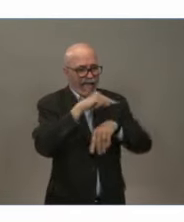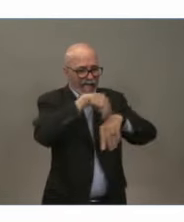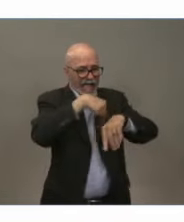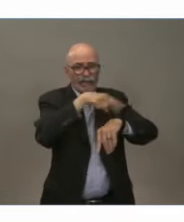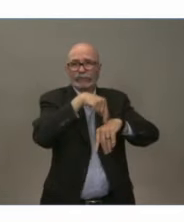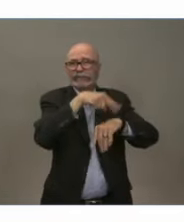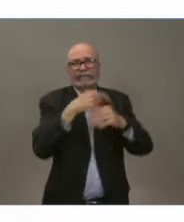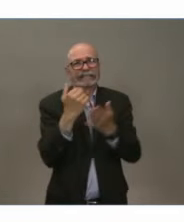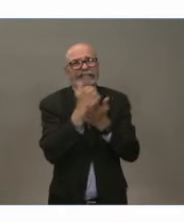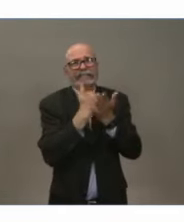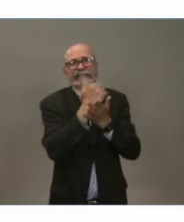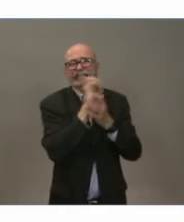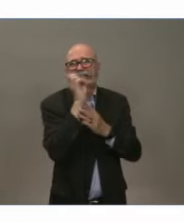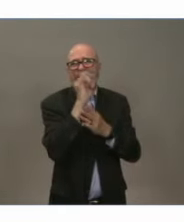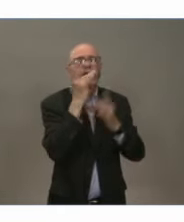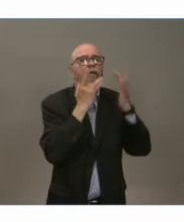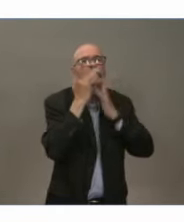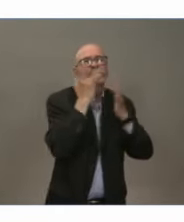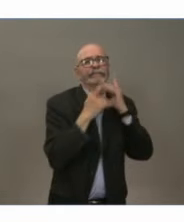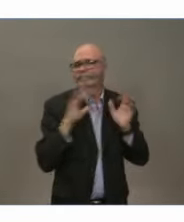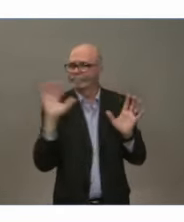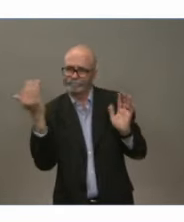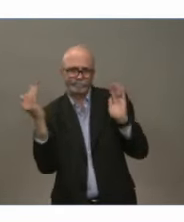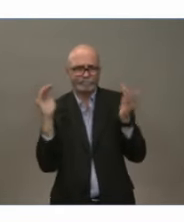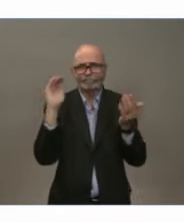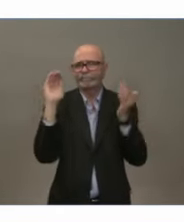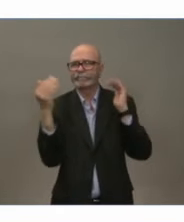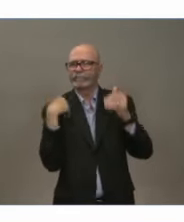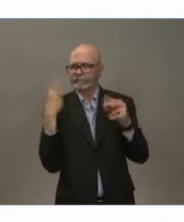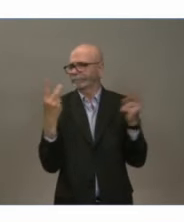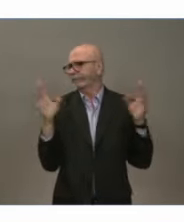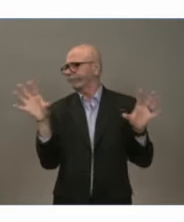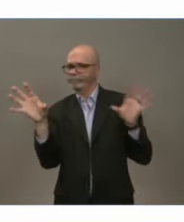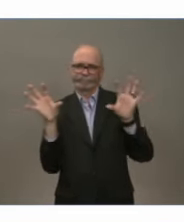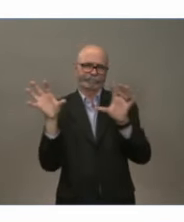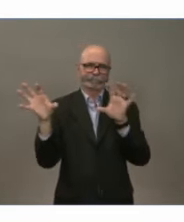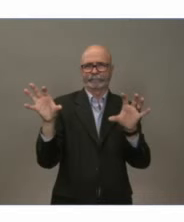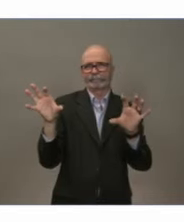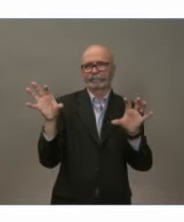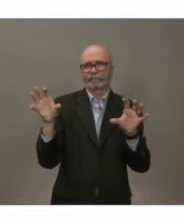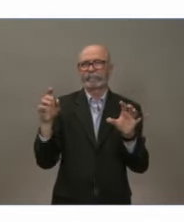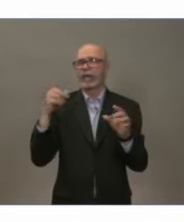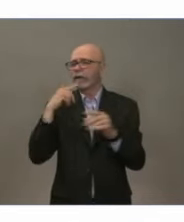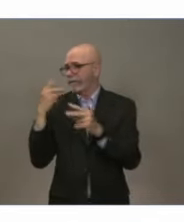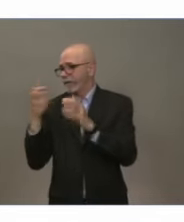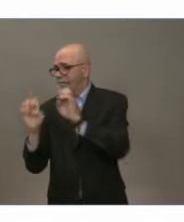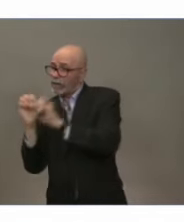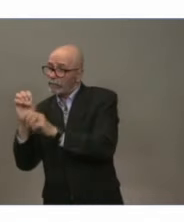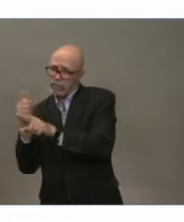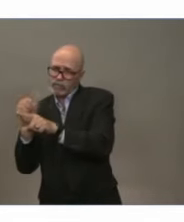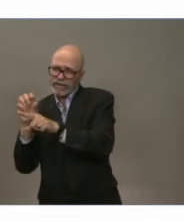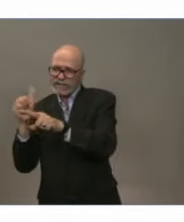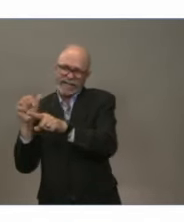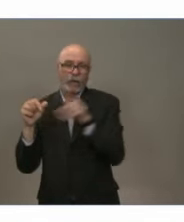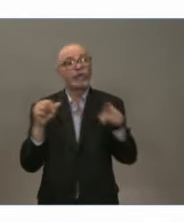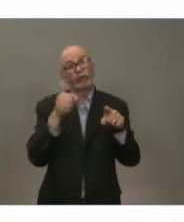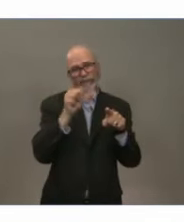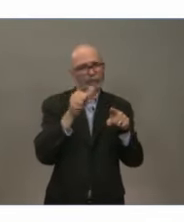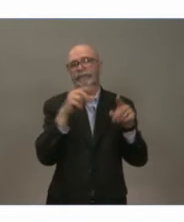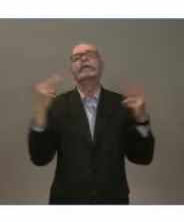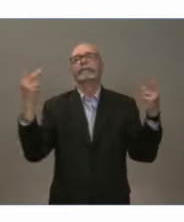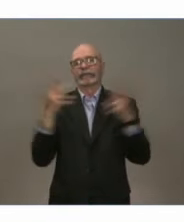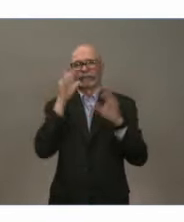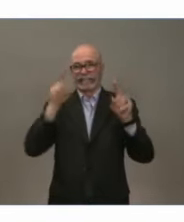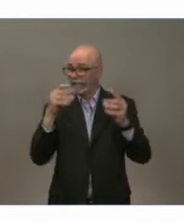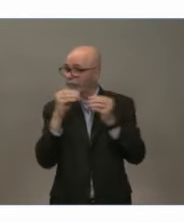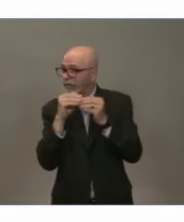federal numbers. But we are continually evaluating where else can we add support, and